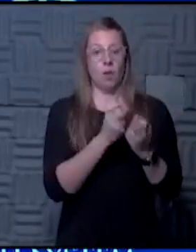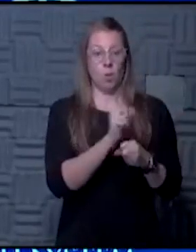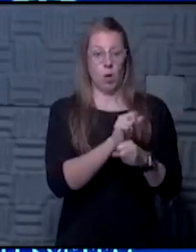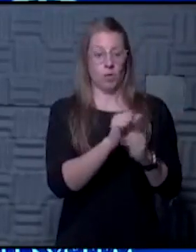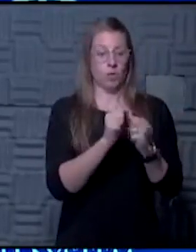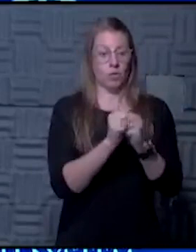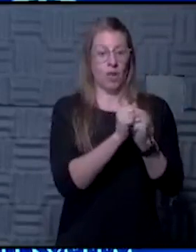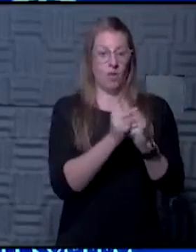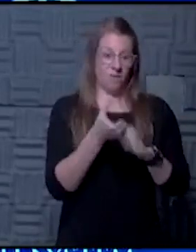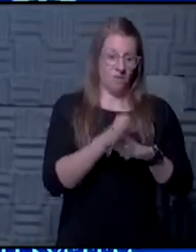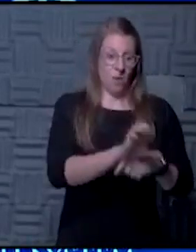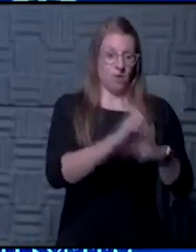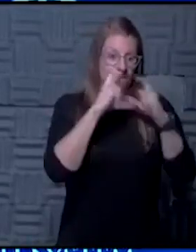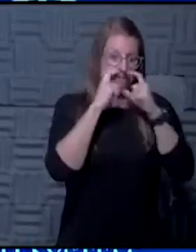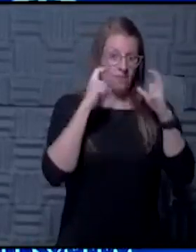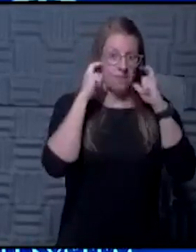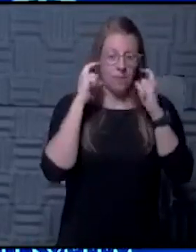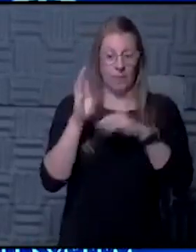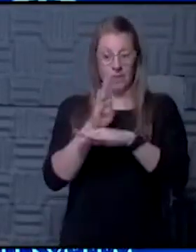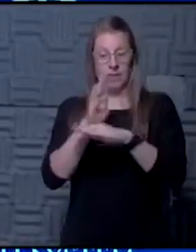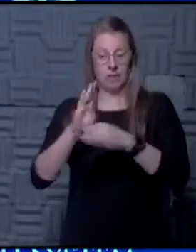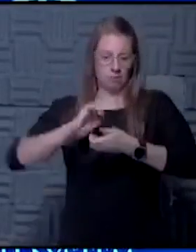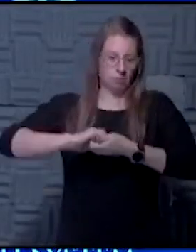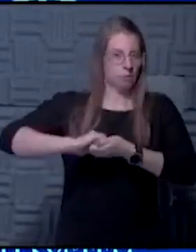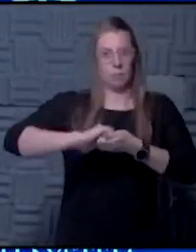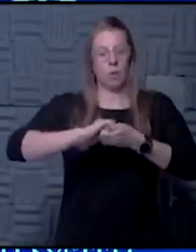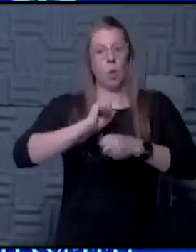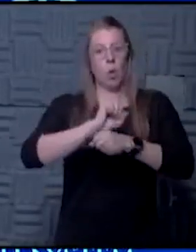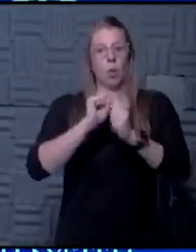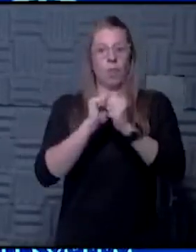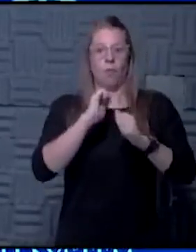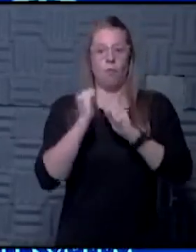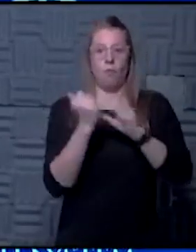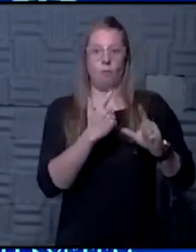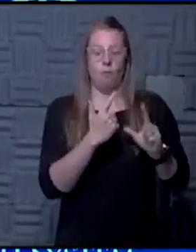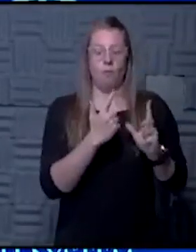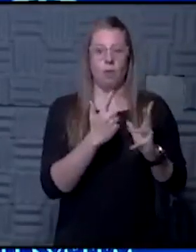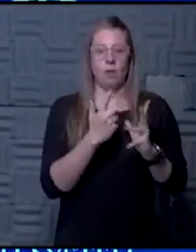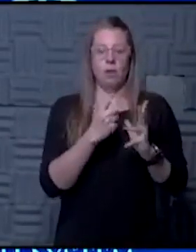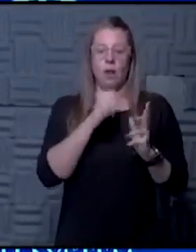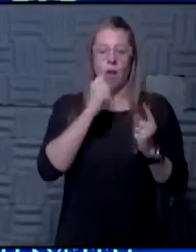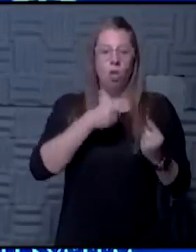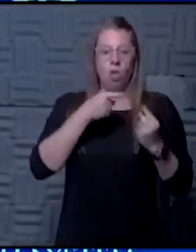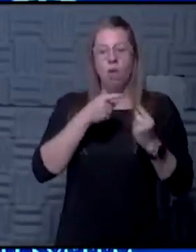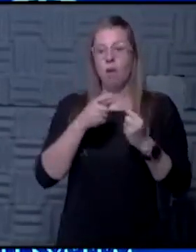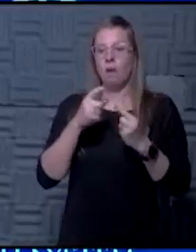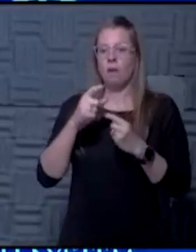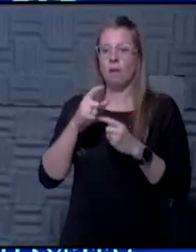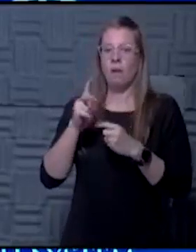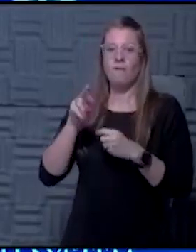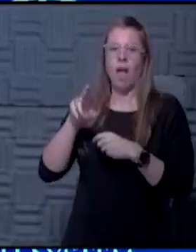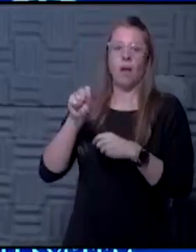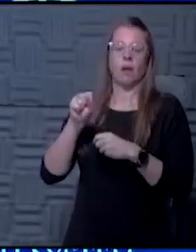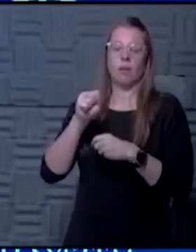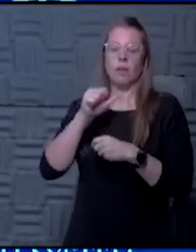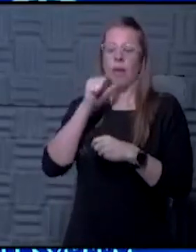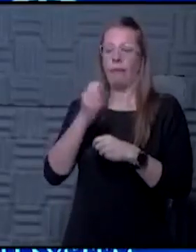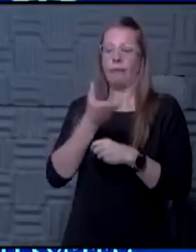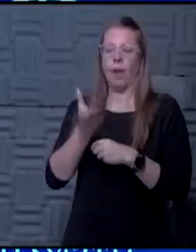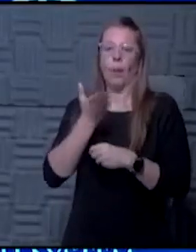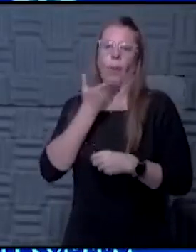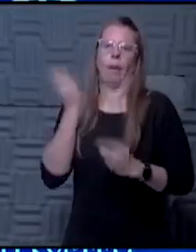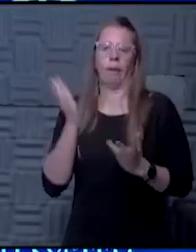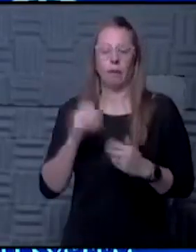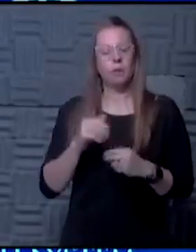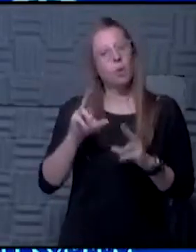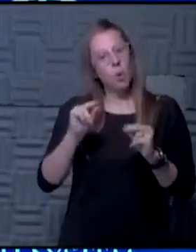enforce masking, the businesses work with everybody, and there's not all this stuff about, well, the virus doesn't exist, or we don't really have it. No,